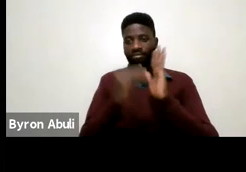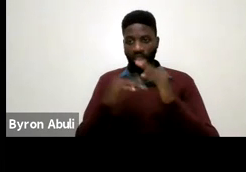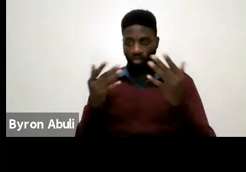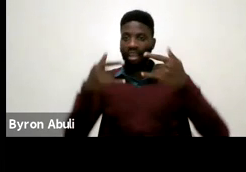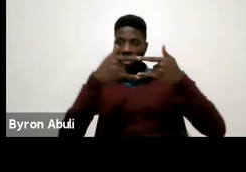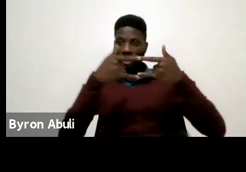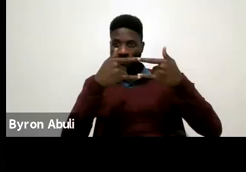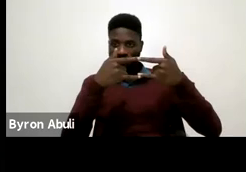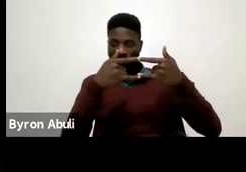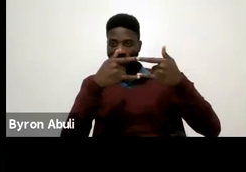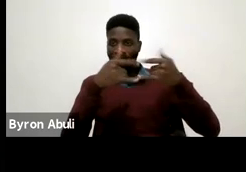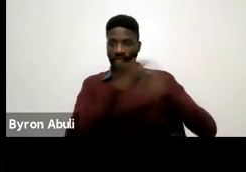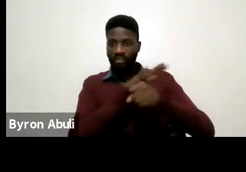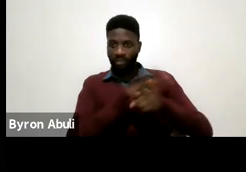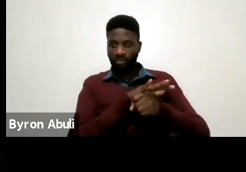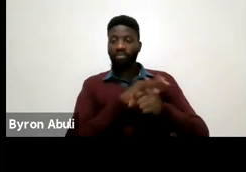is, what do you want to be?